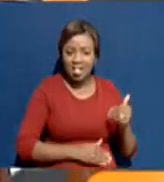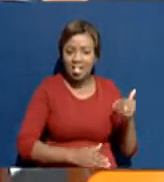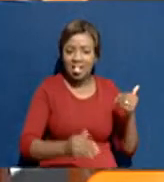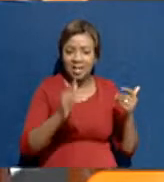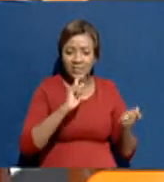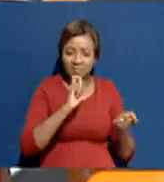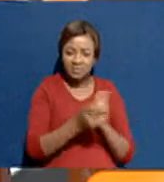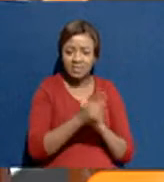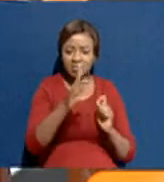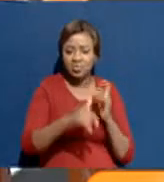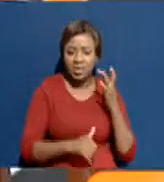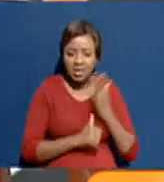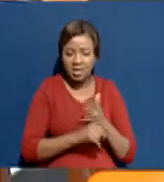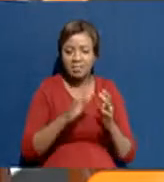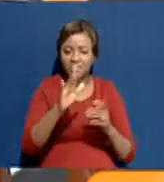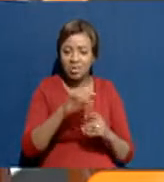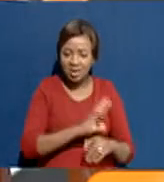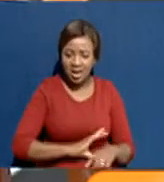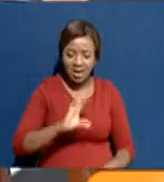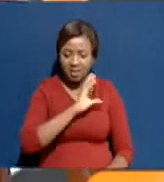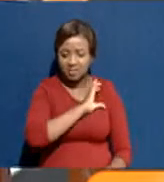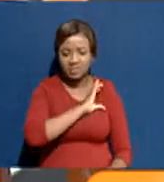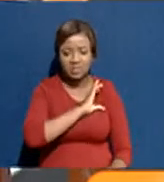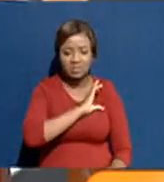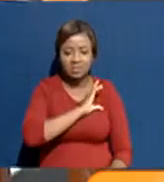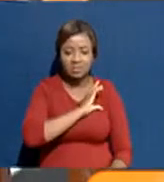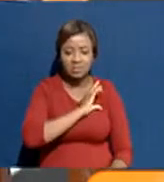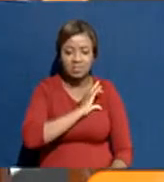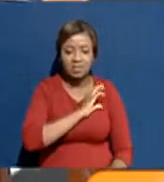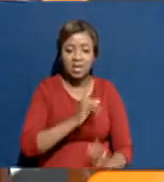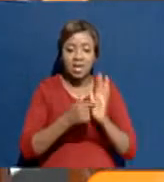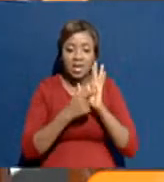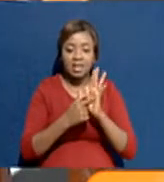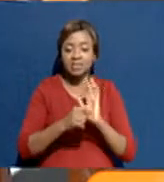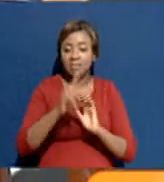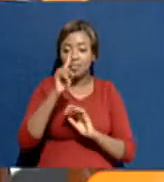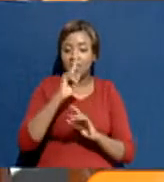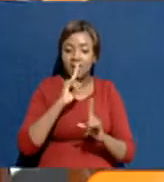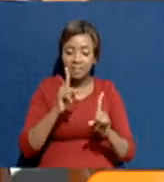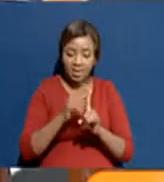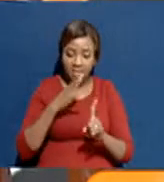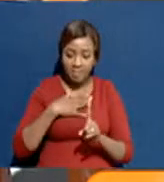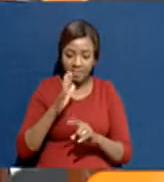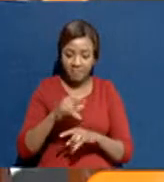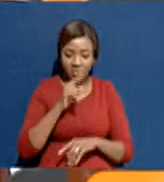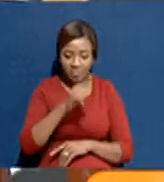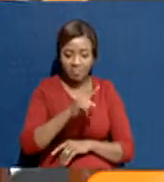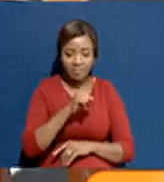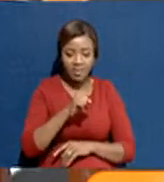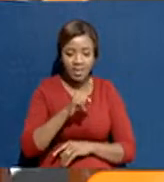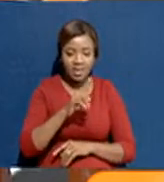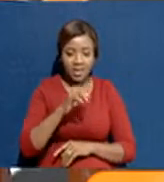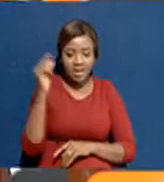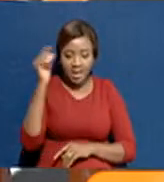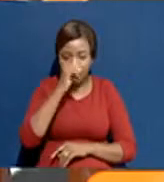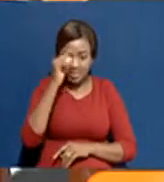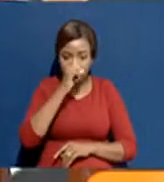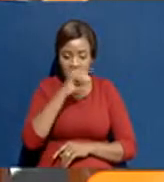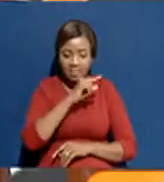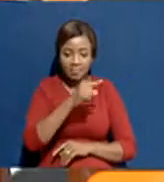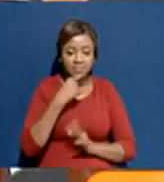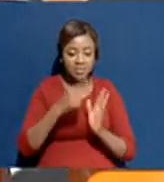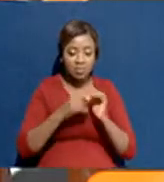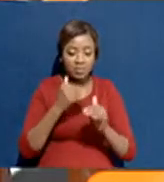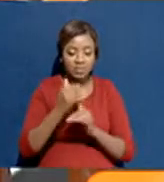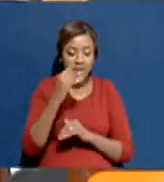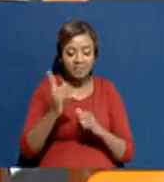truth. Mm. One of my brothers even came from Garissa and told me, you know, after